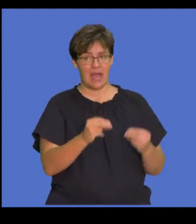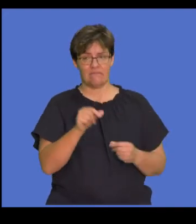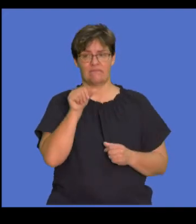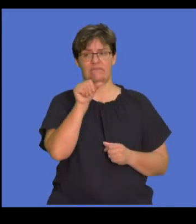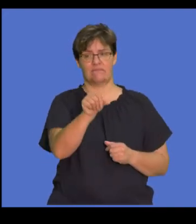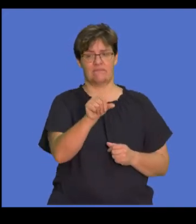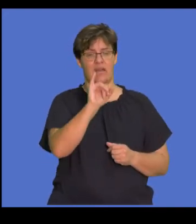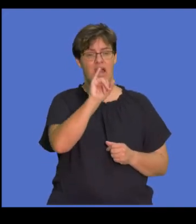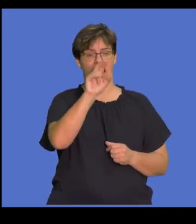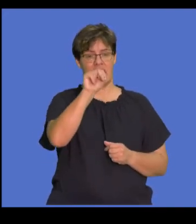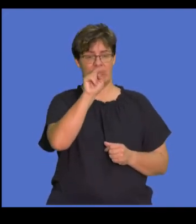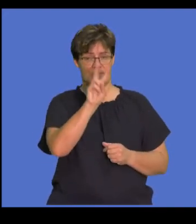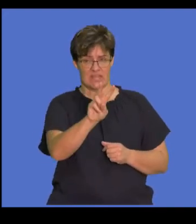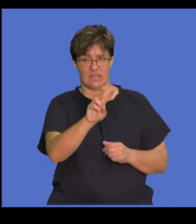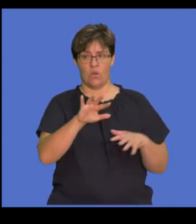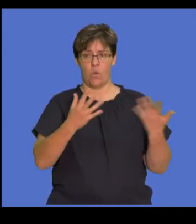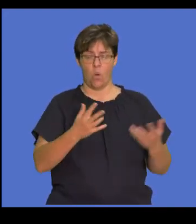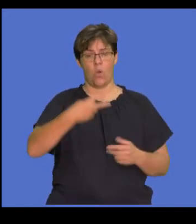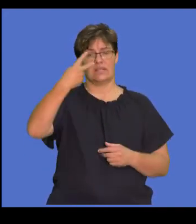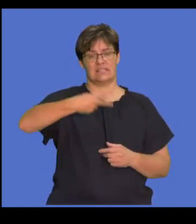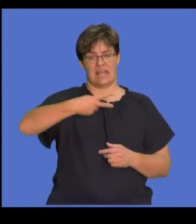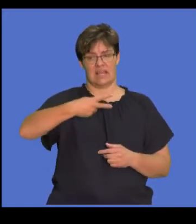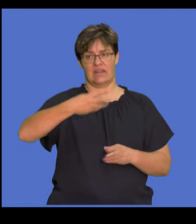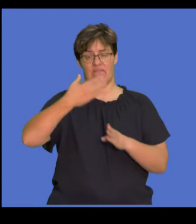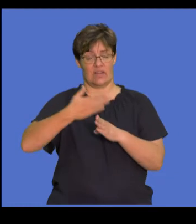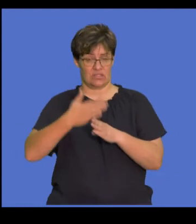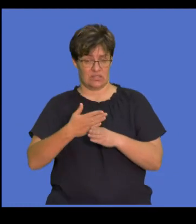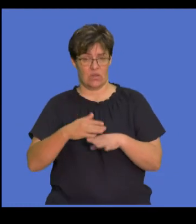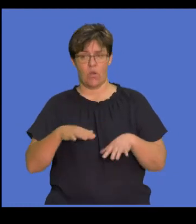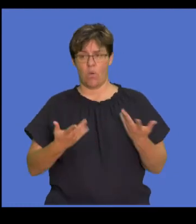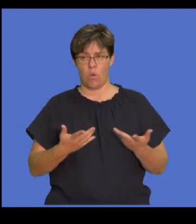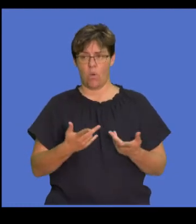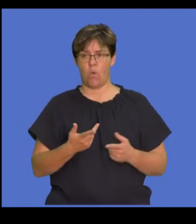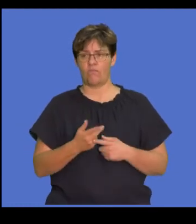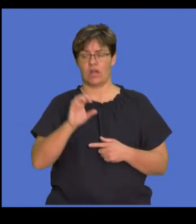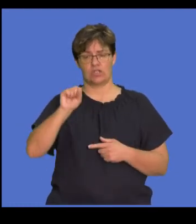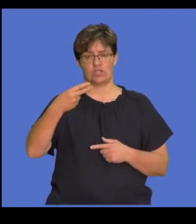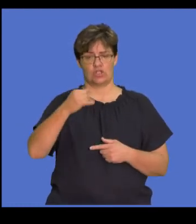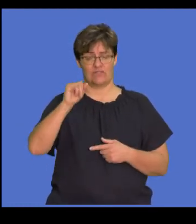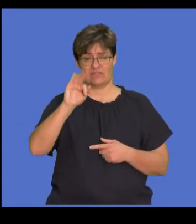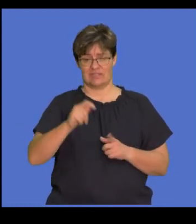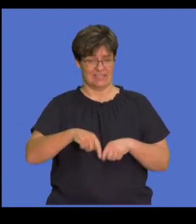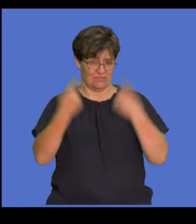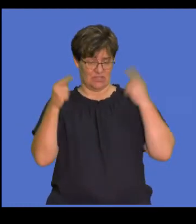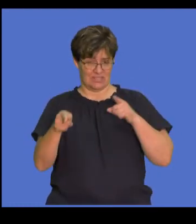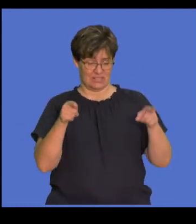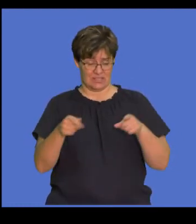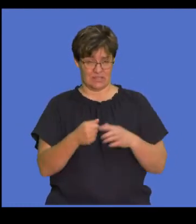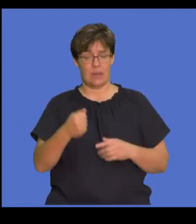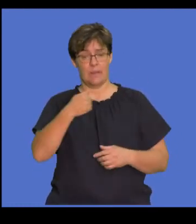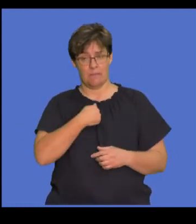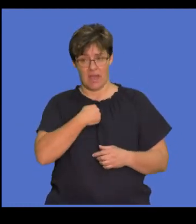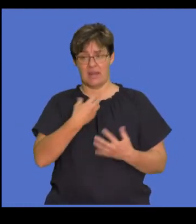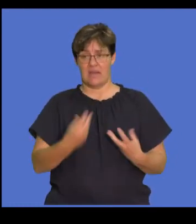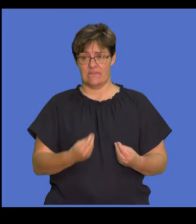may have the button INV or second function instead of the button shift, right? So